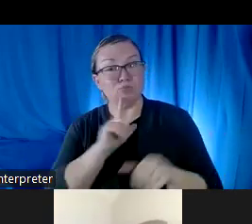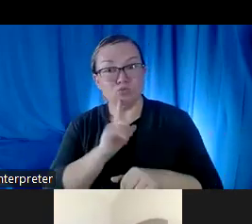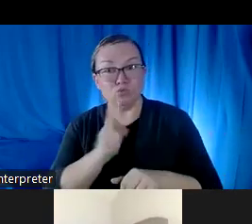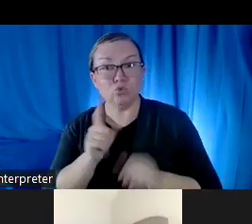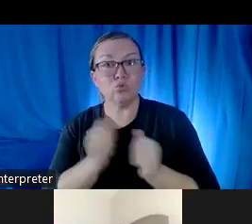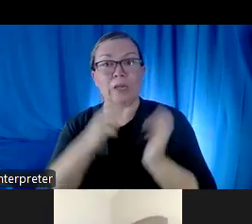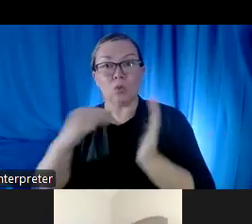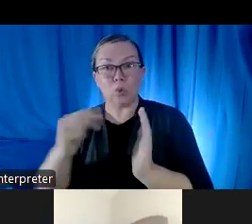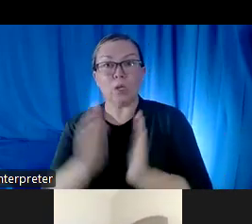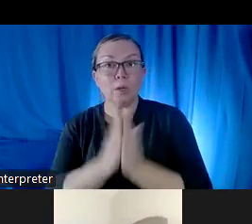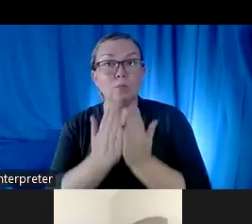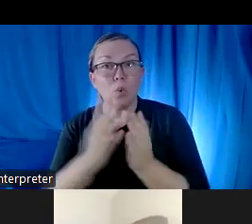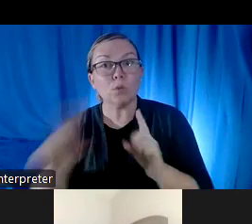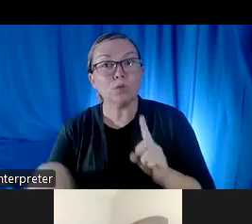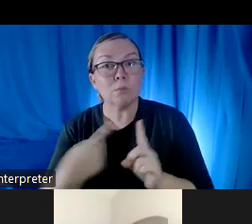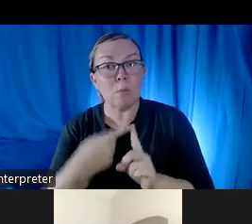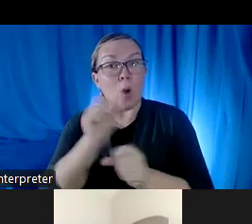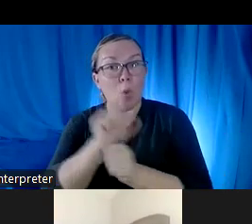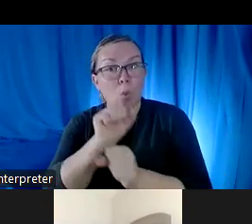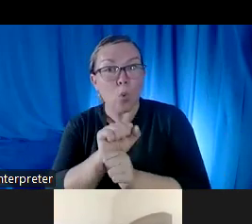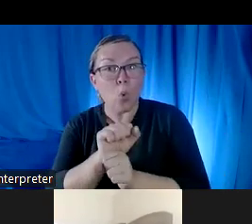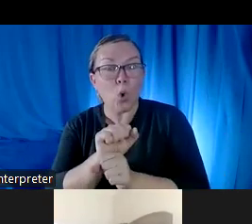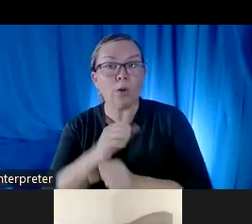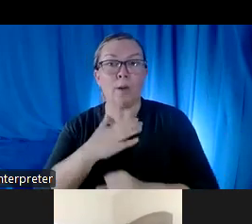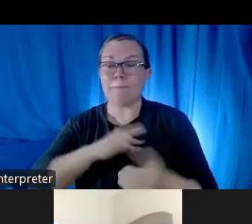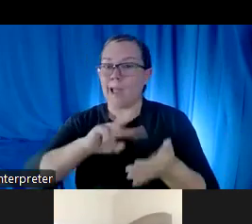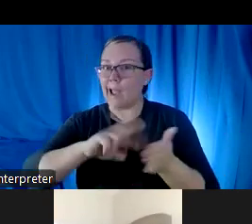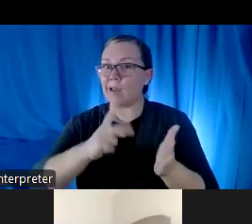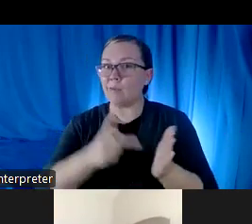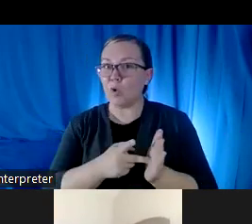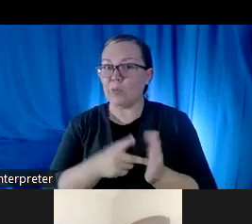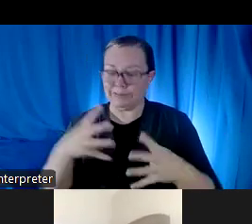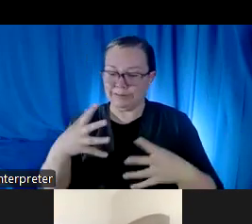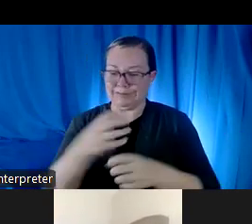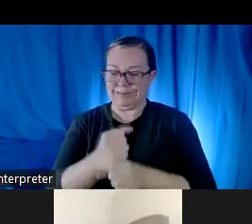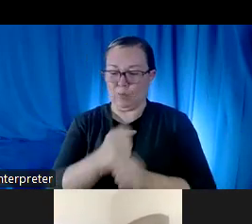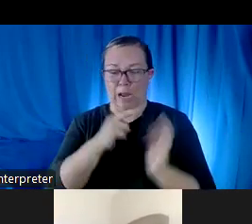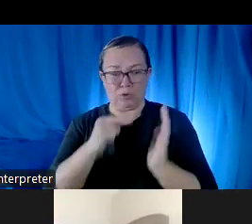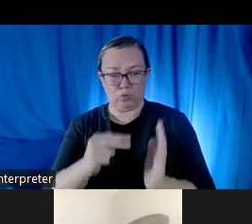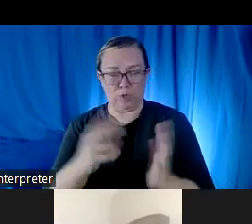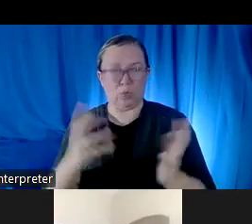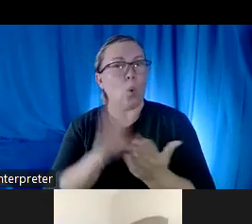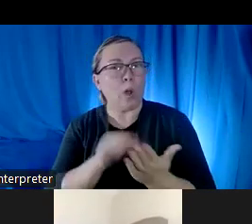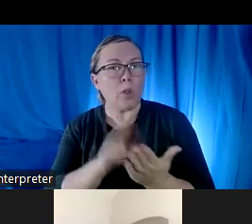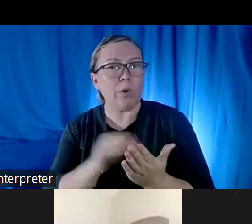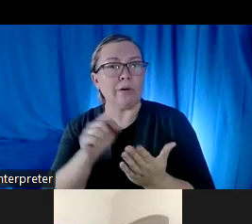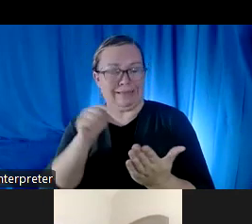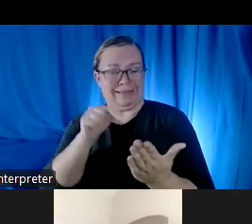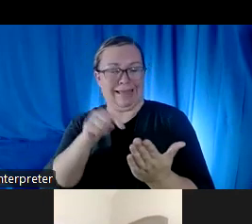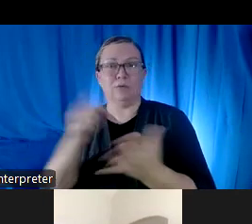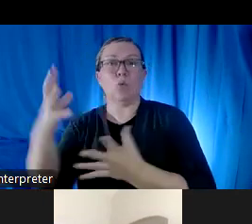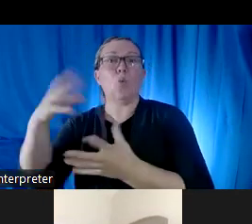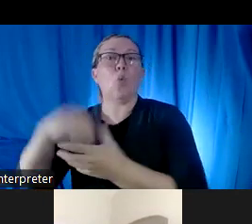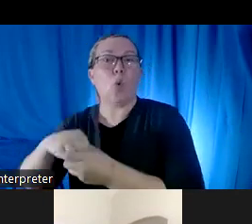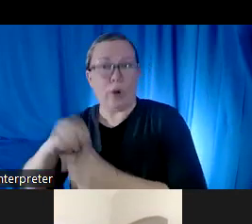reading books about work. My purpose is to summarize what I learn and find ways to incorporate it.